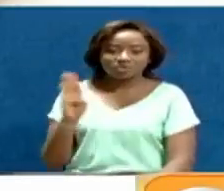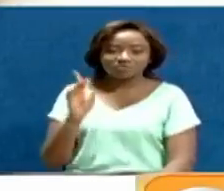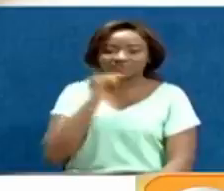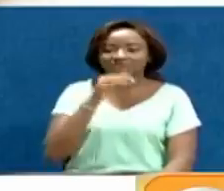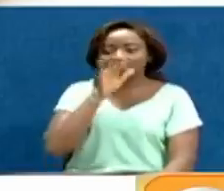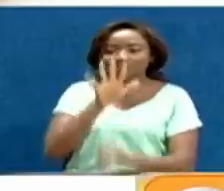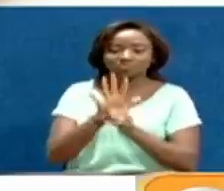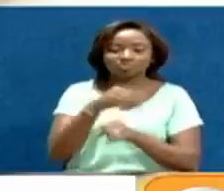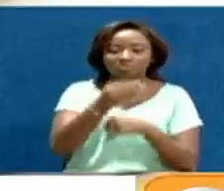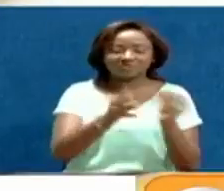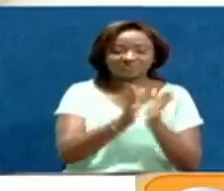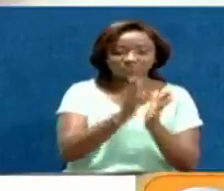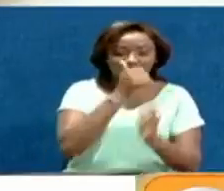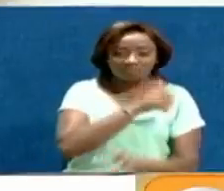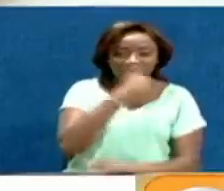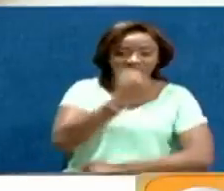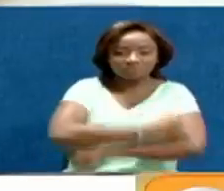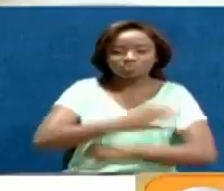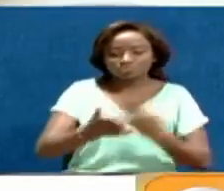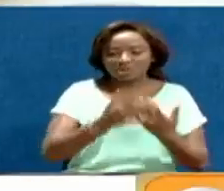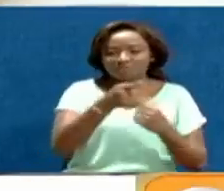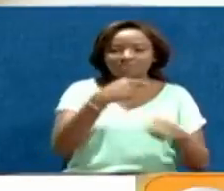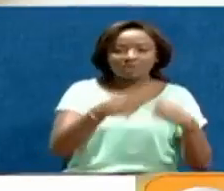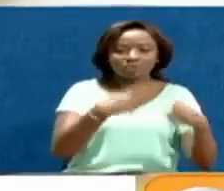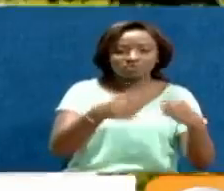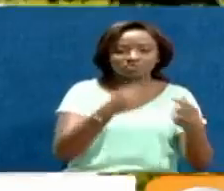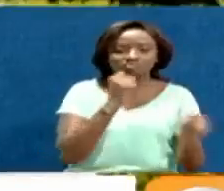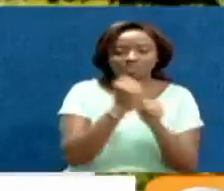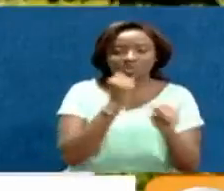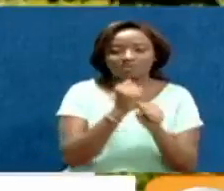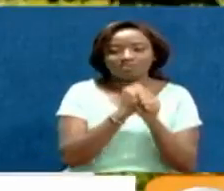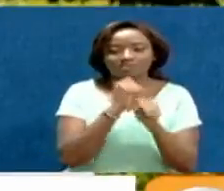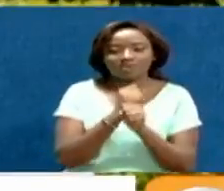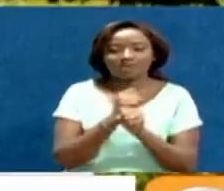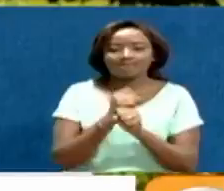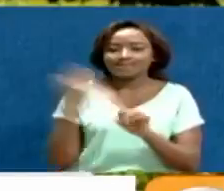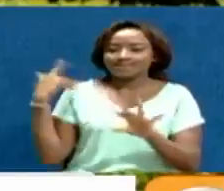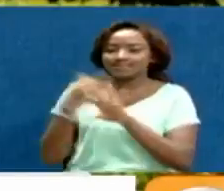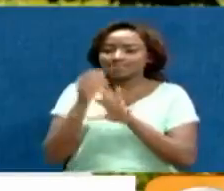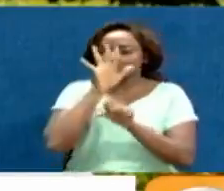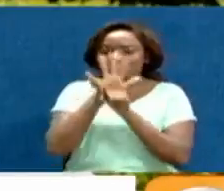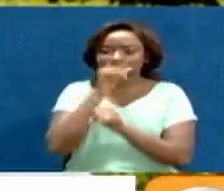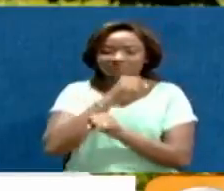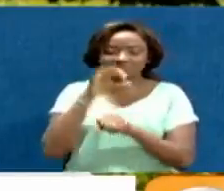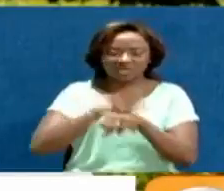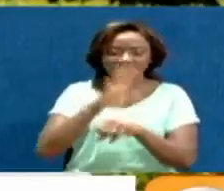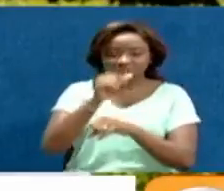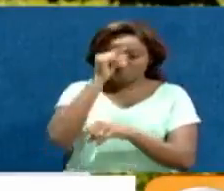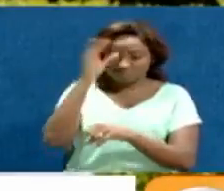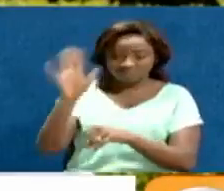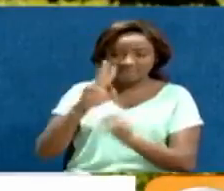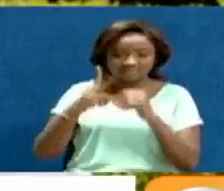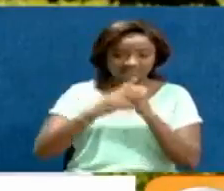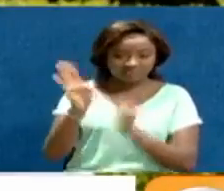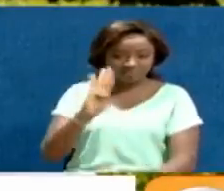had pledged to private schools in order to cushion them against the adverse effects. We had been promised 7 billion shillings by the government, which has